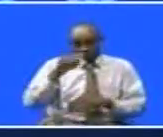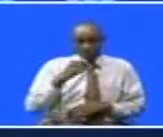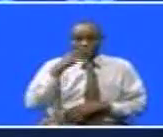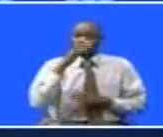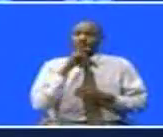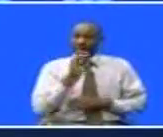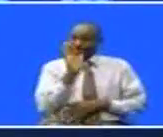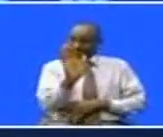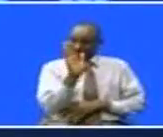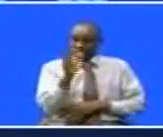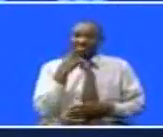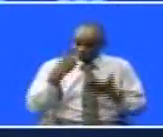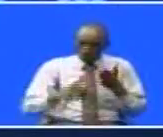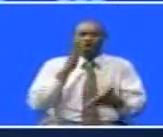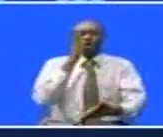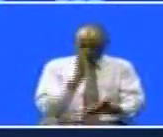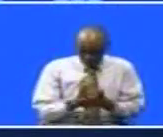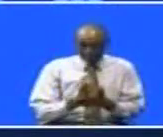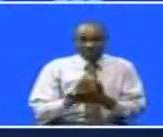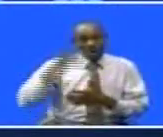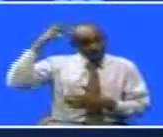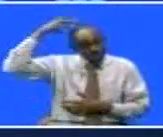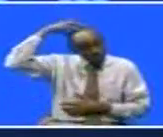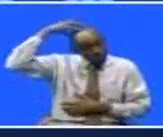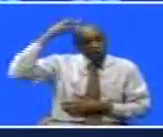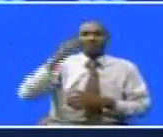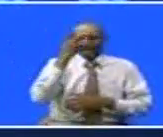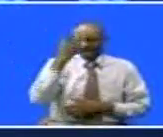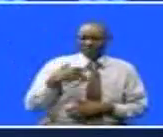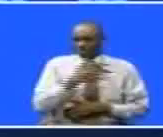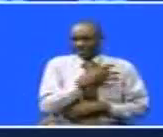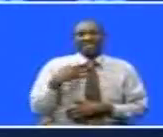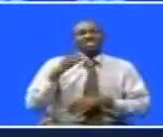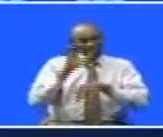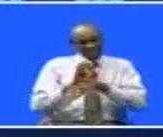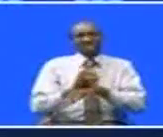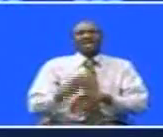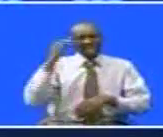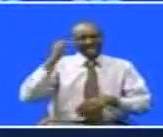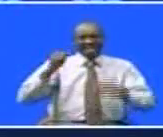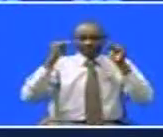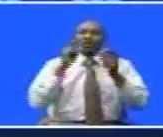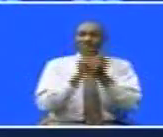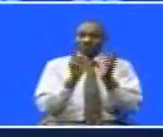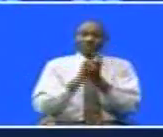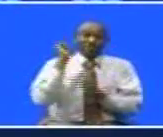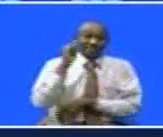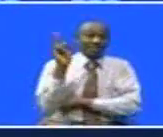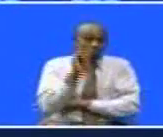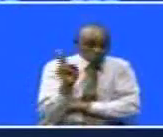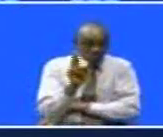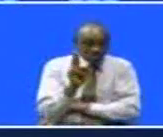spokesman, Manoah Esipisu, has also confirmed that the head of Catholic Church will hold bilateral talks with President Uhuru